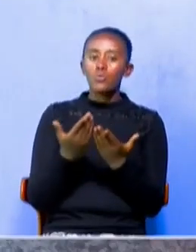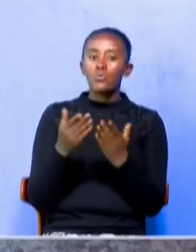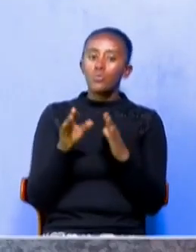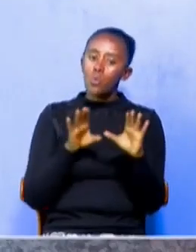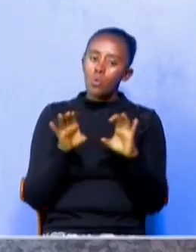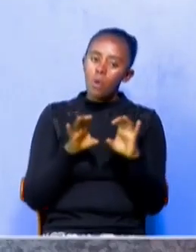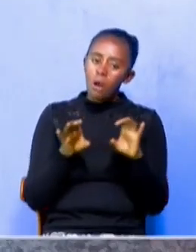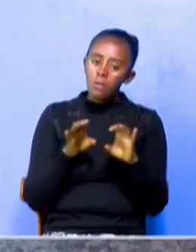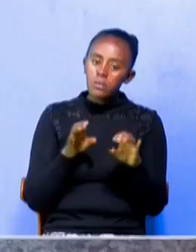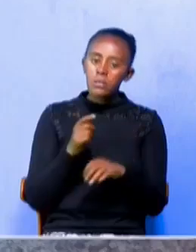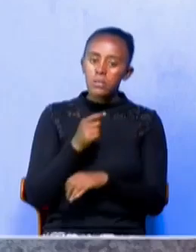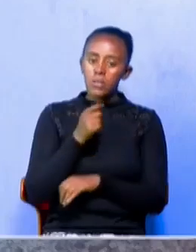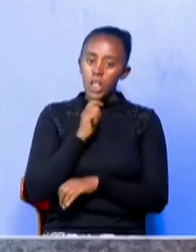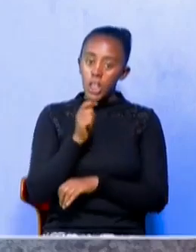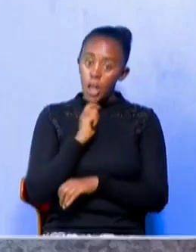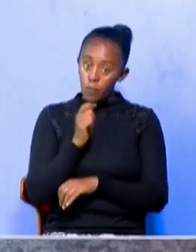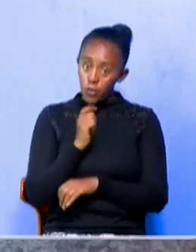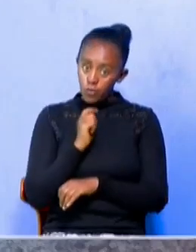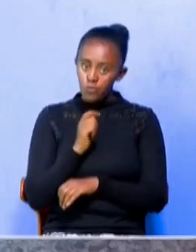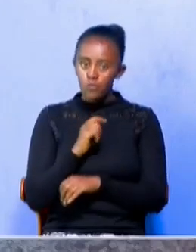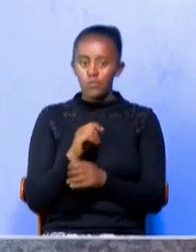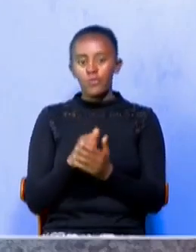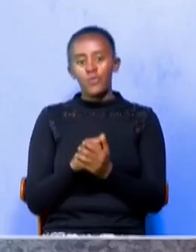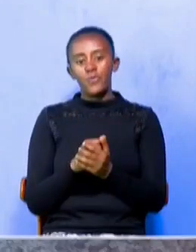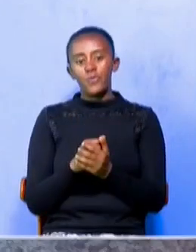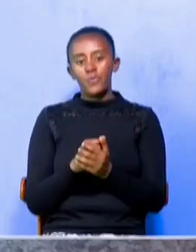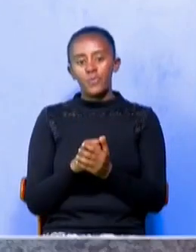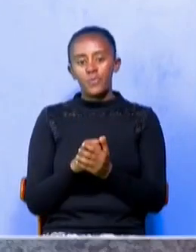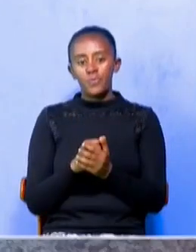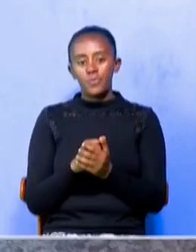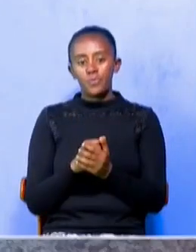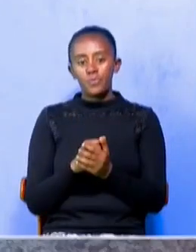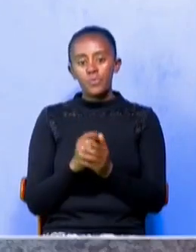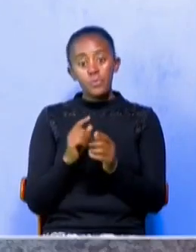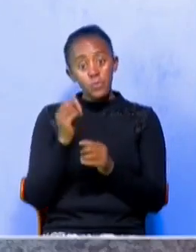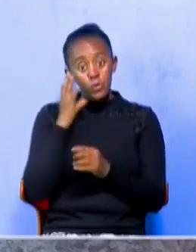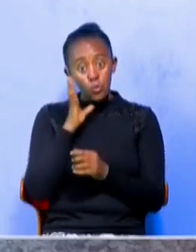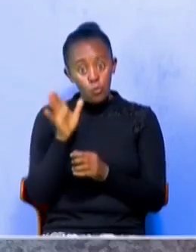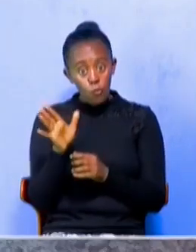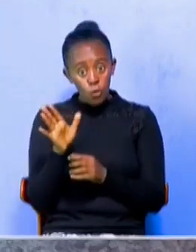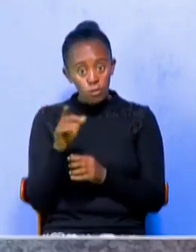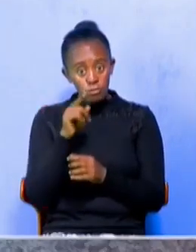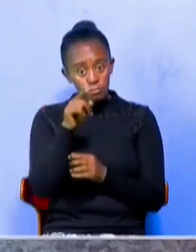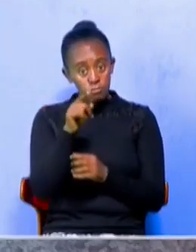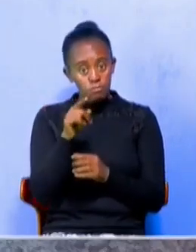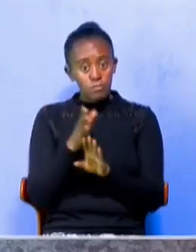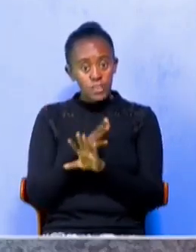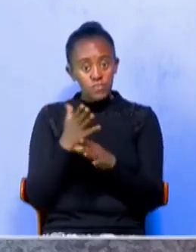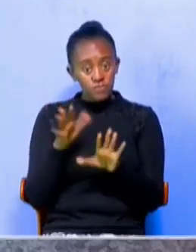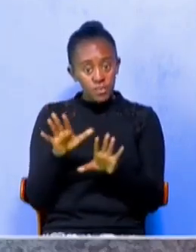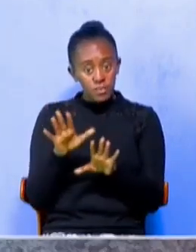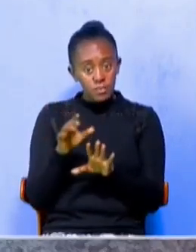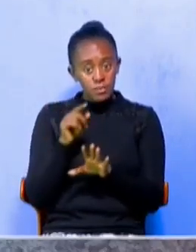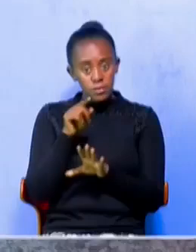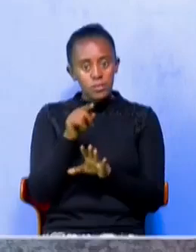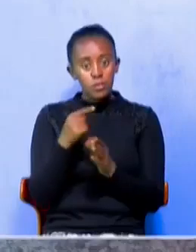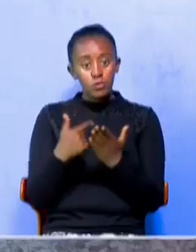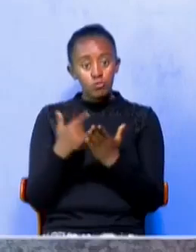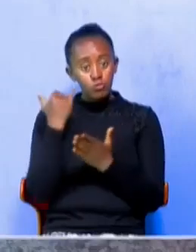an interview. But don't forget that before I finish this